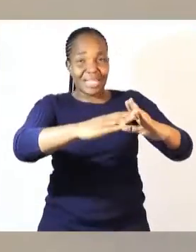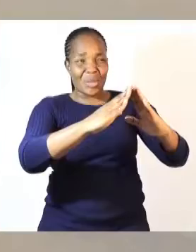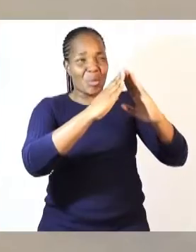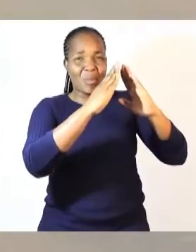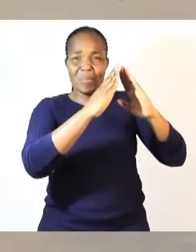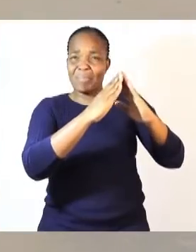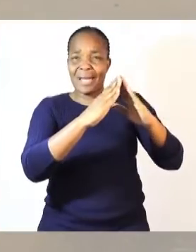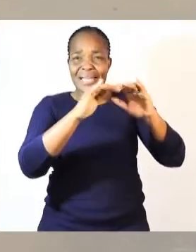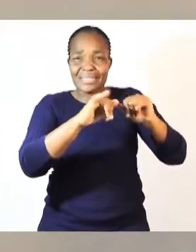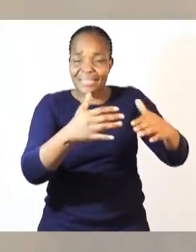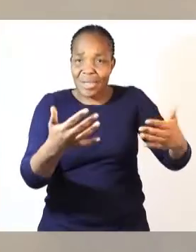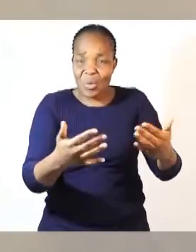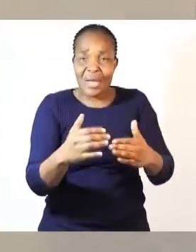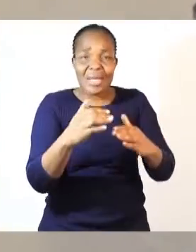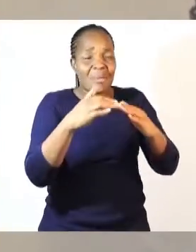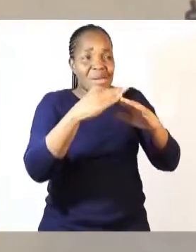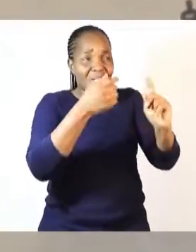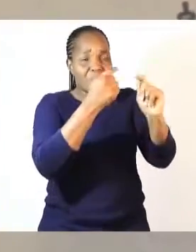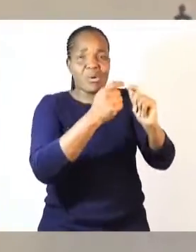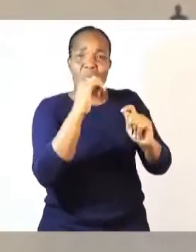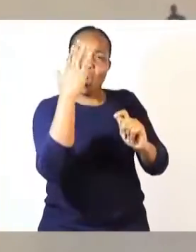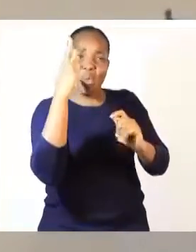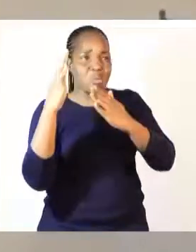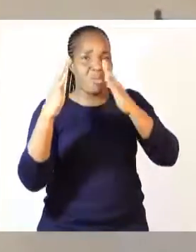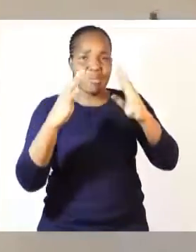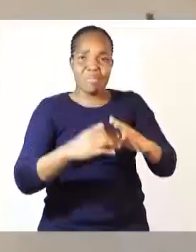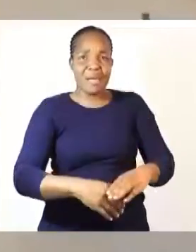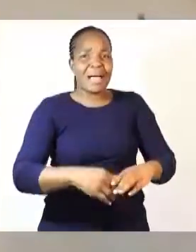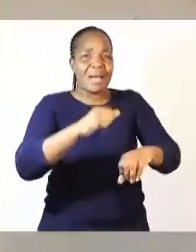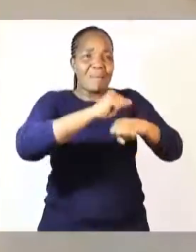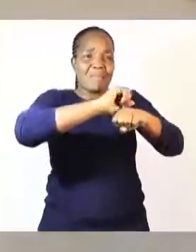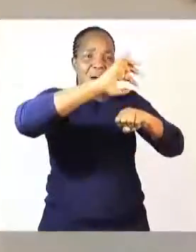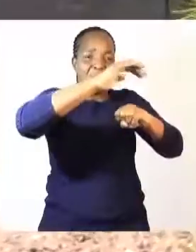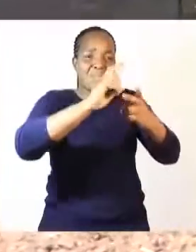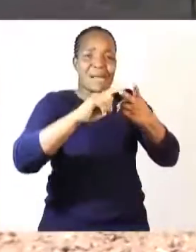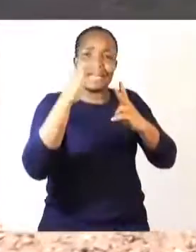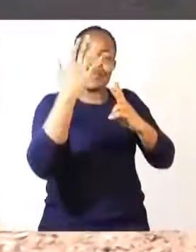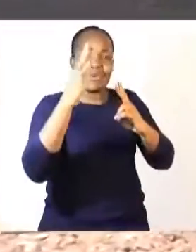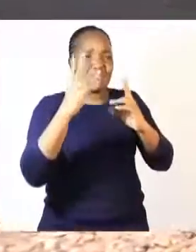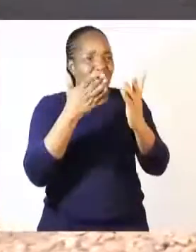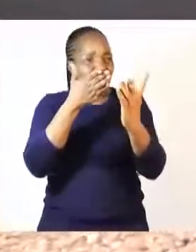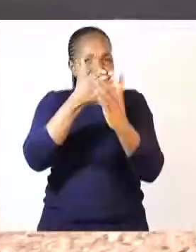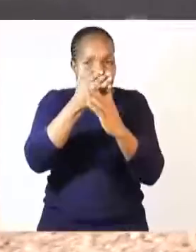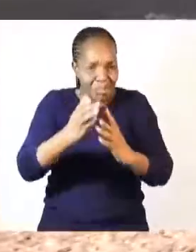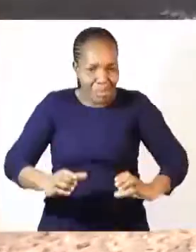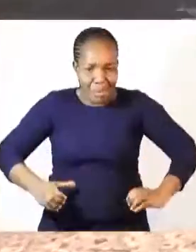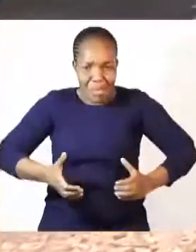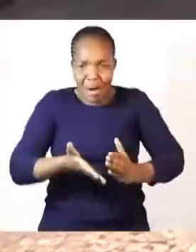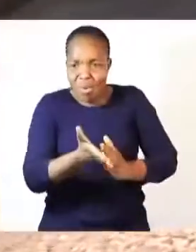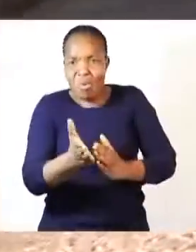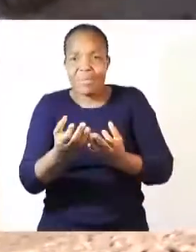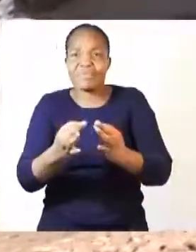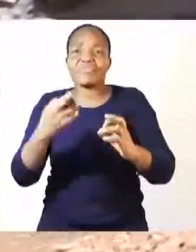situated in mountainous, bushy areas that make it hard for mobility and accessibility to ablution facilities or